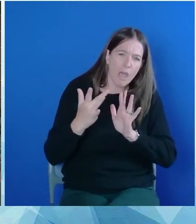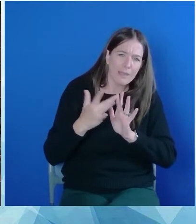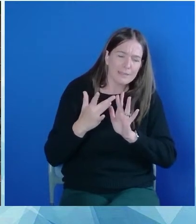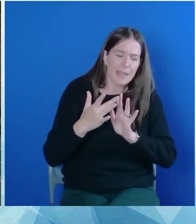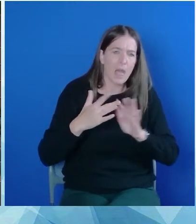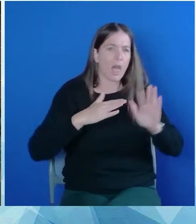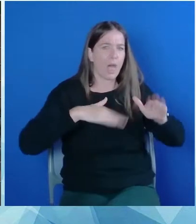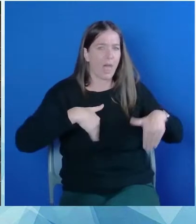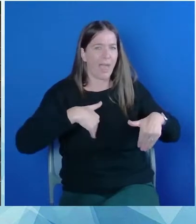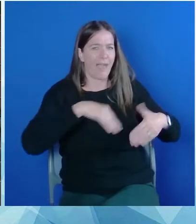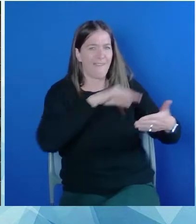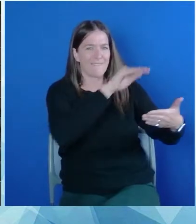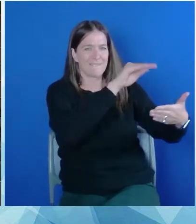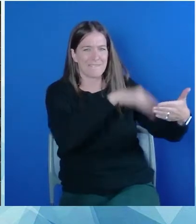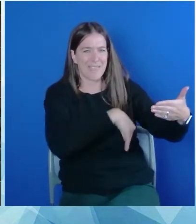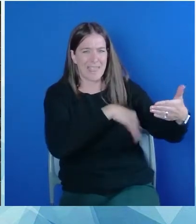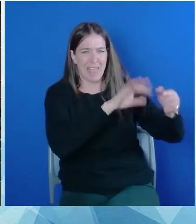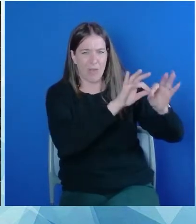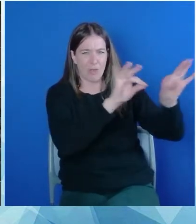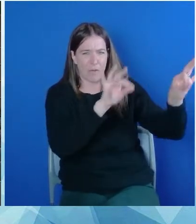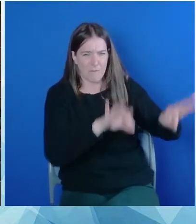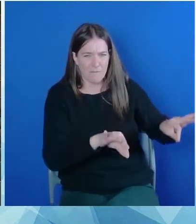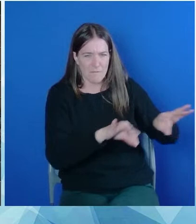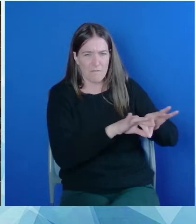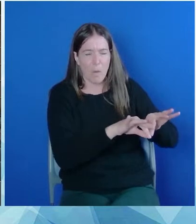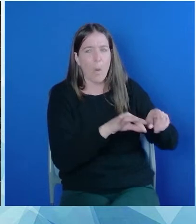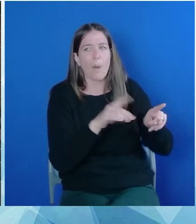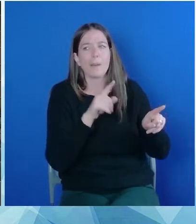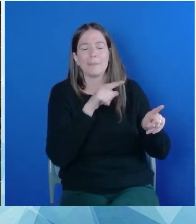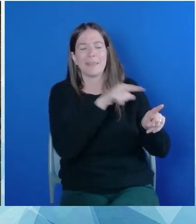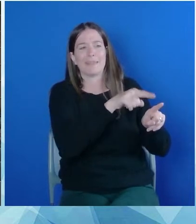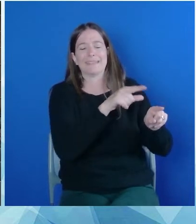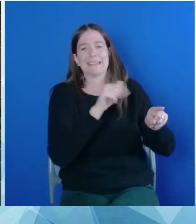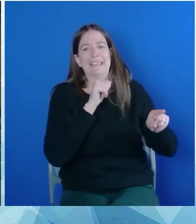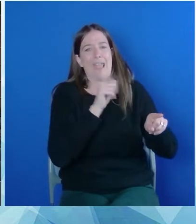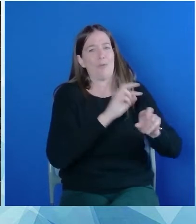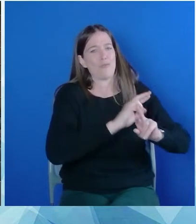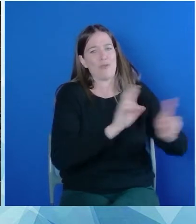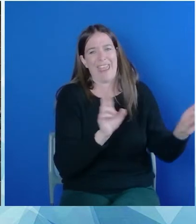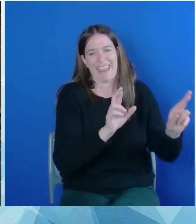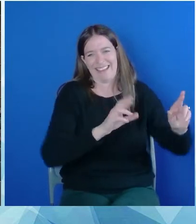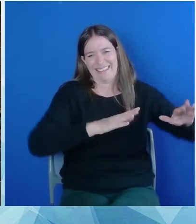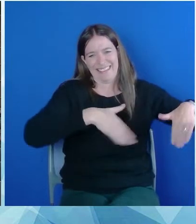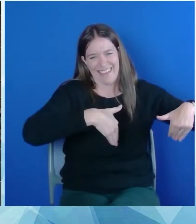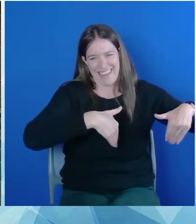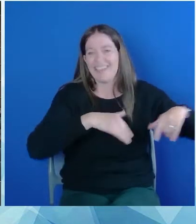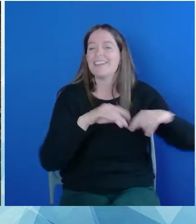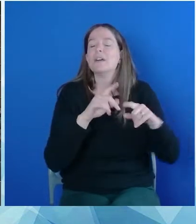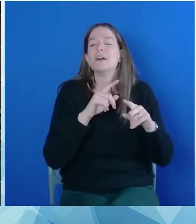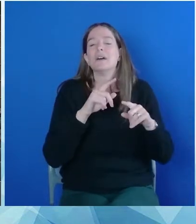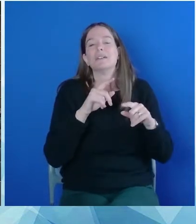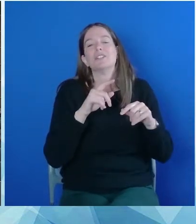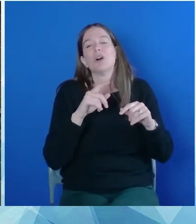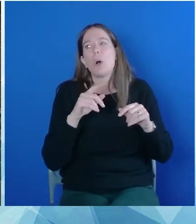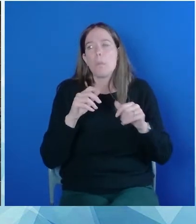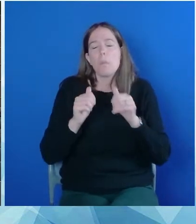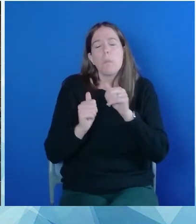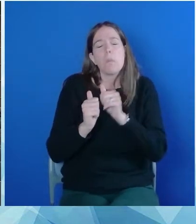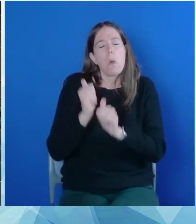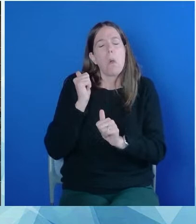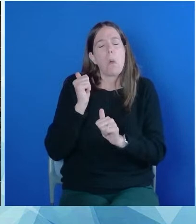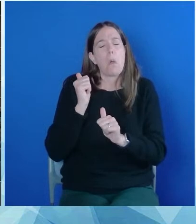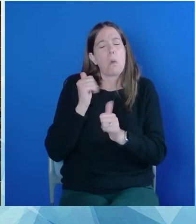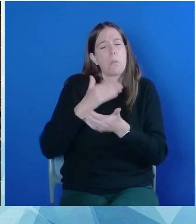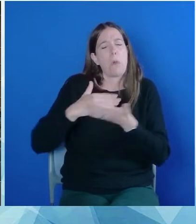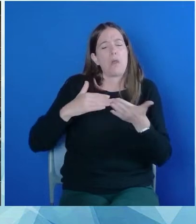fully operational at that time, so I wasn't able to capture everything. But for the most part, the 20 users during that time period,